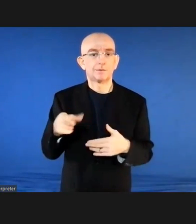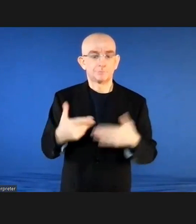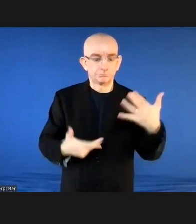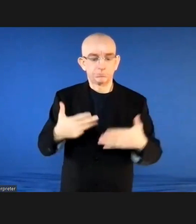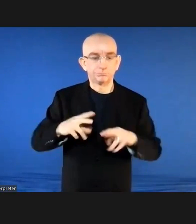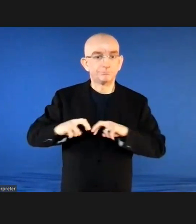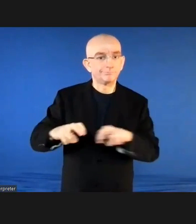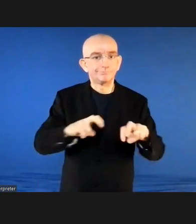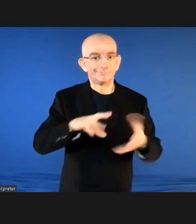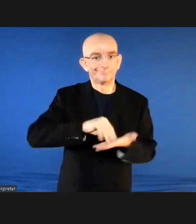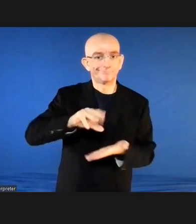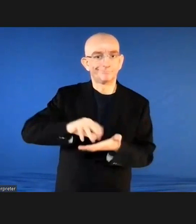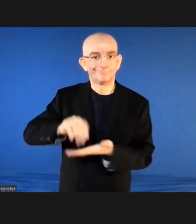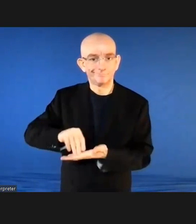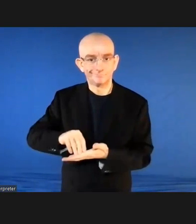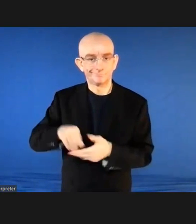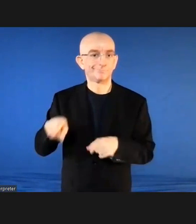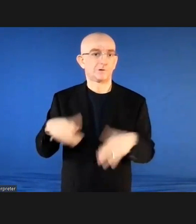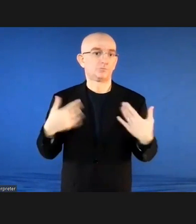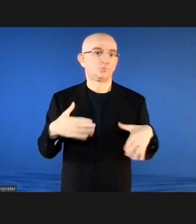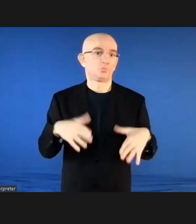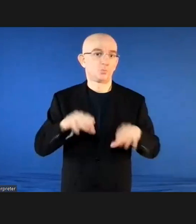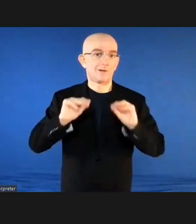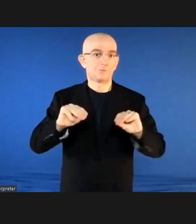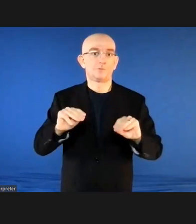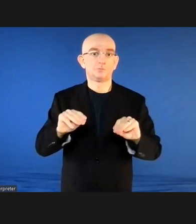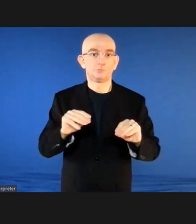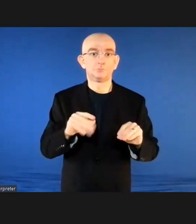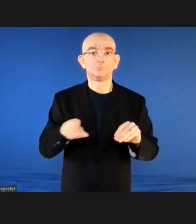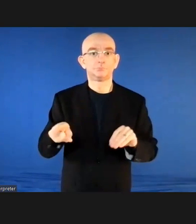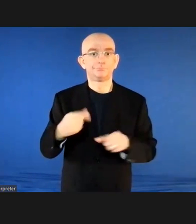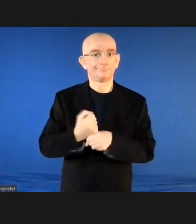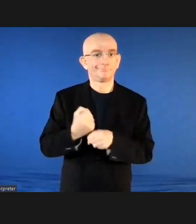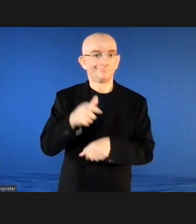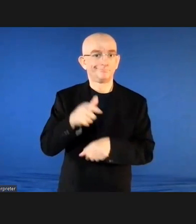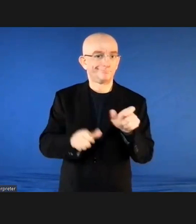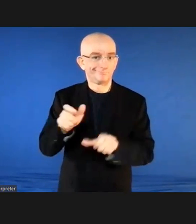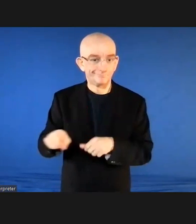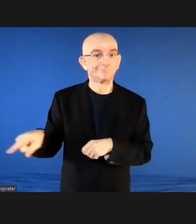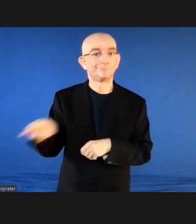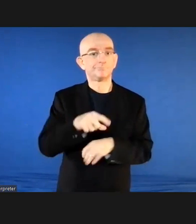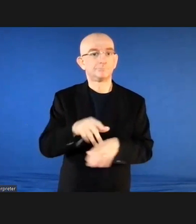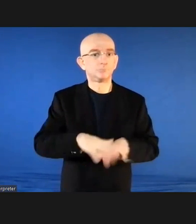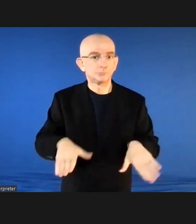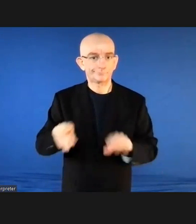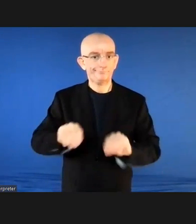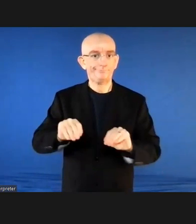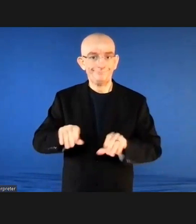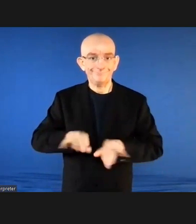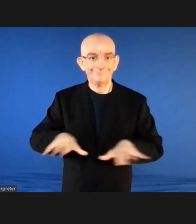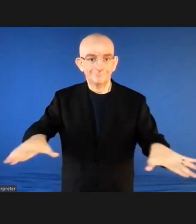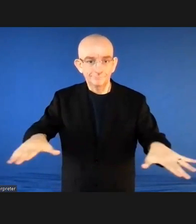they're already reaching who might have invisible disabilities and how best to support them.